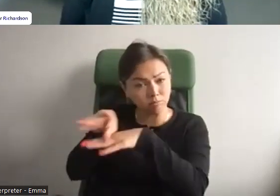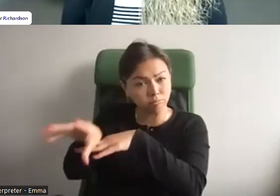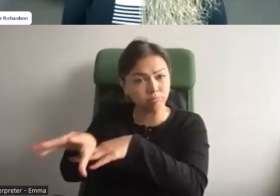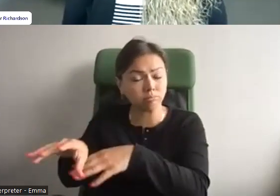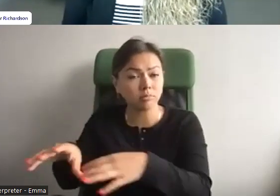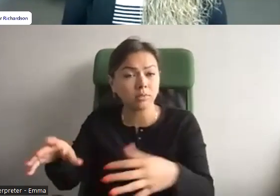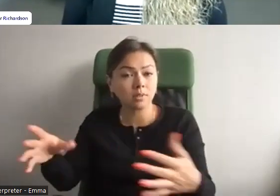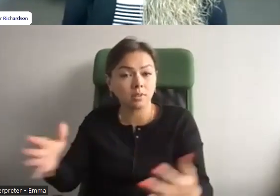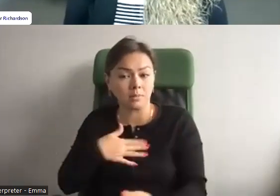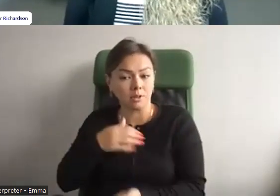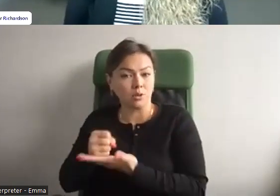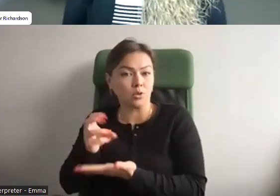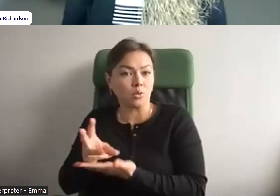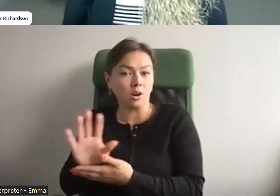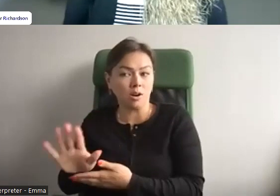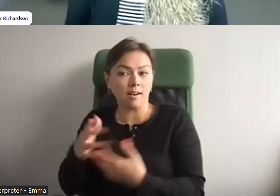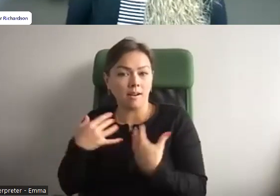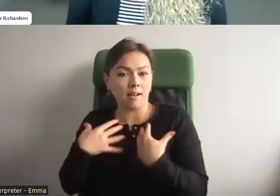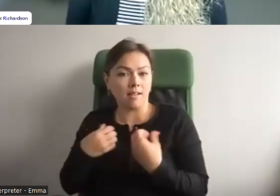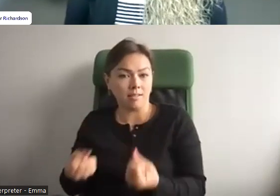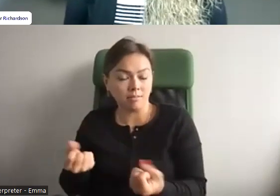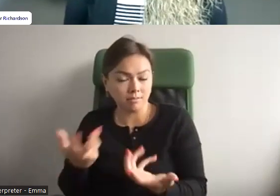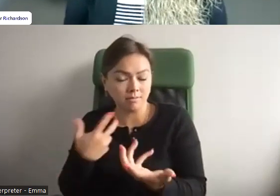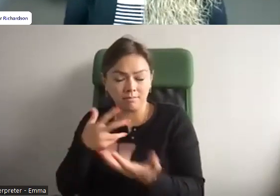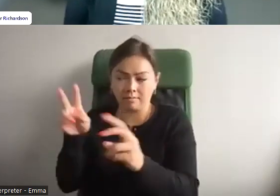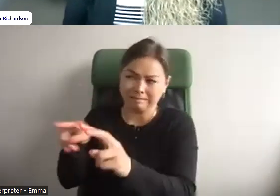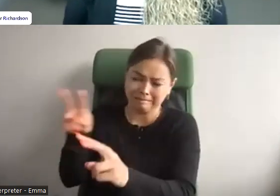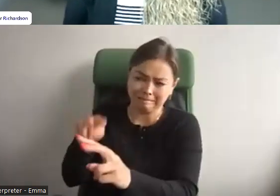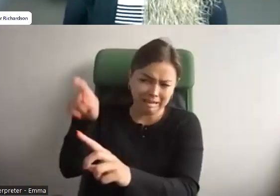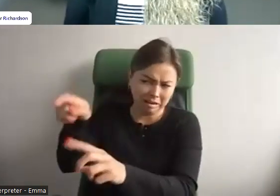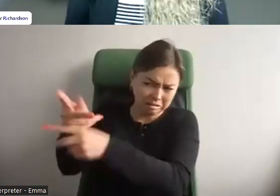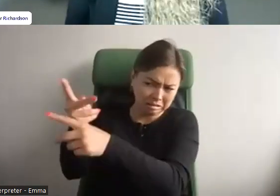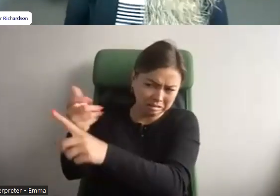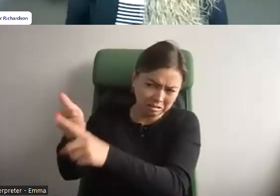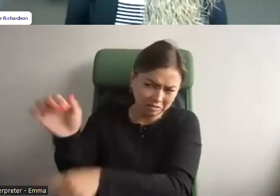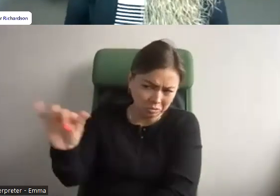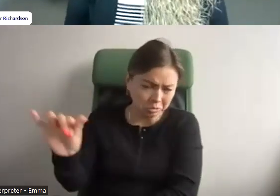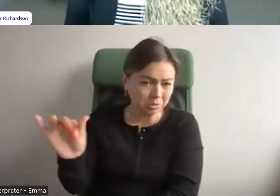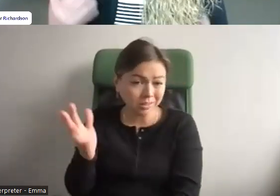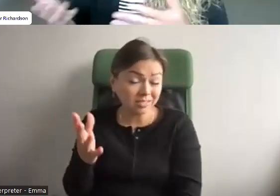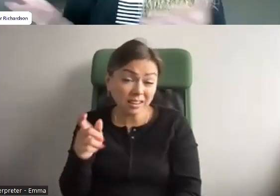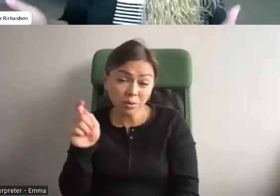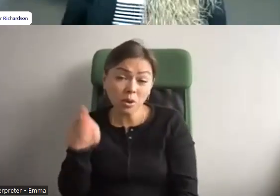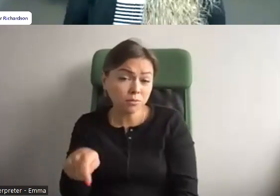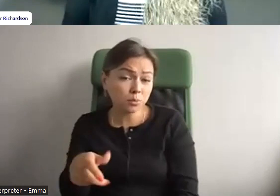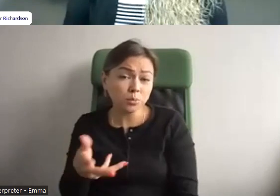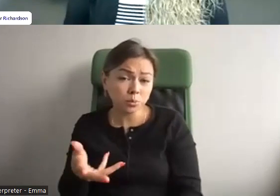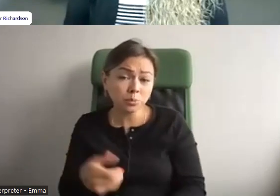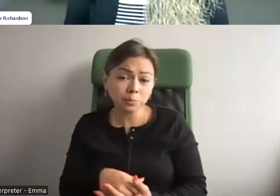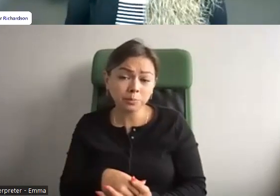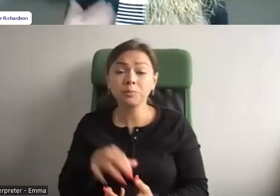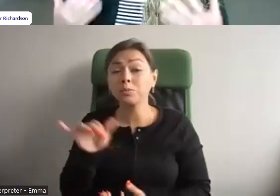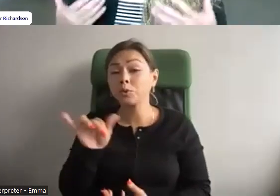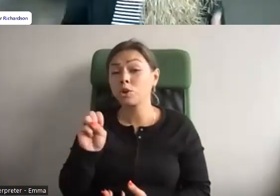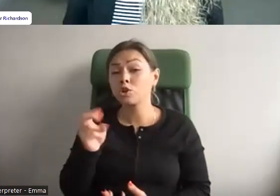comes out, or I say, like, you need to take care of yourself, and you need to be okay with having some, like, Shari said,